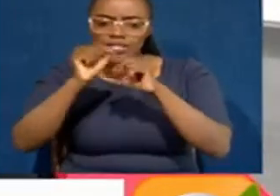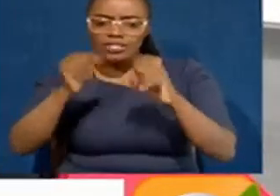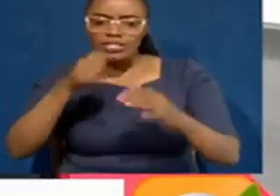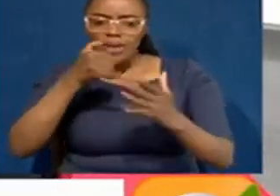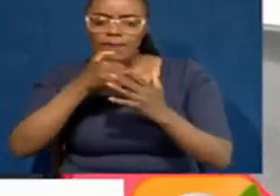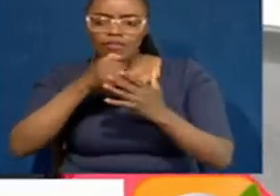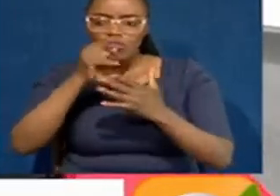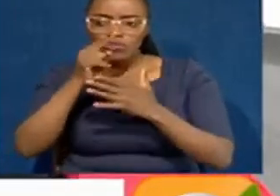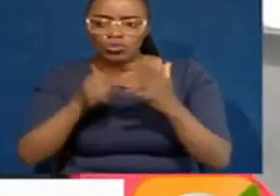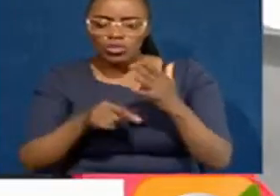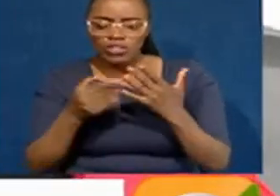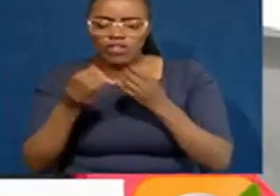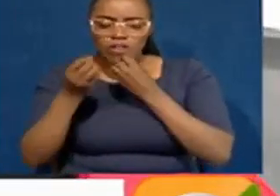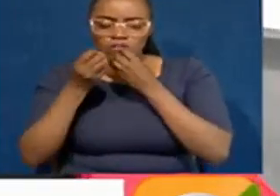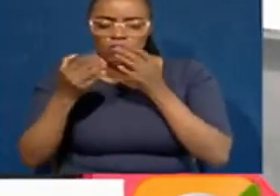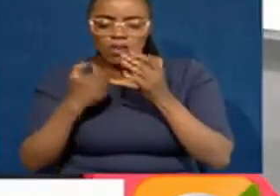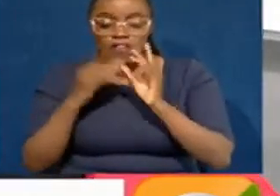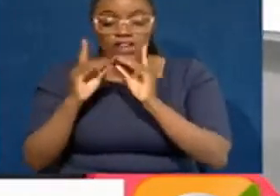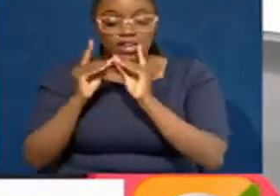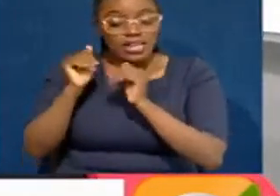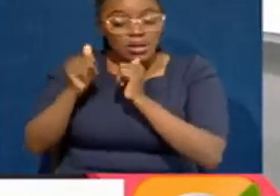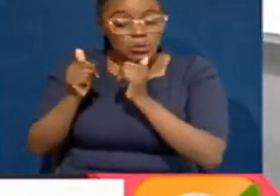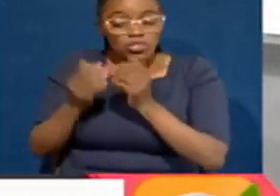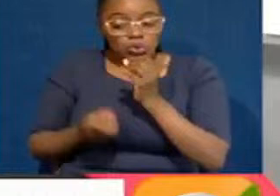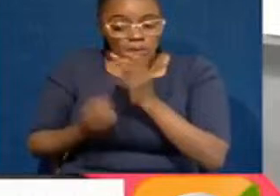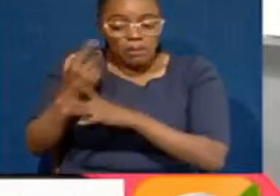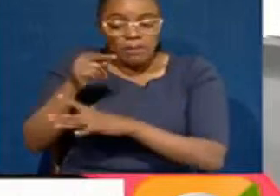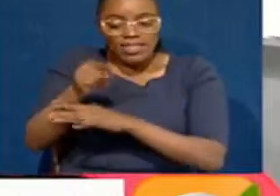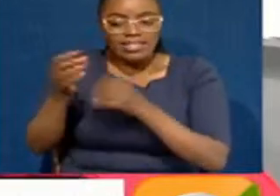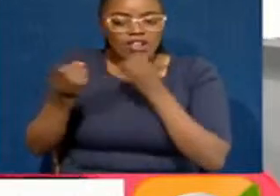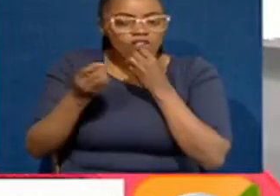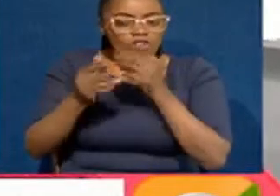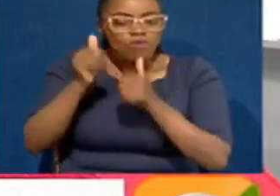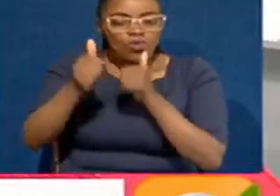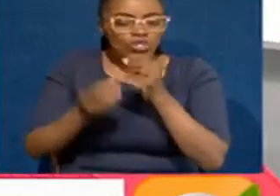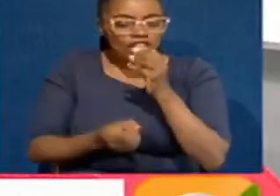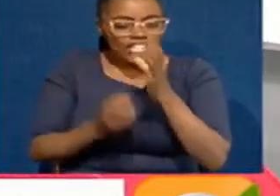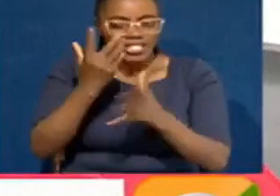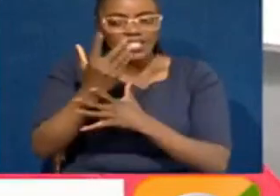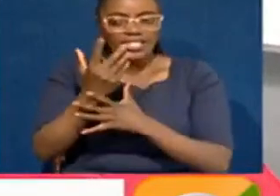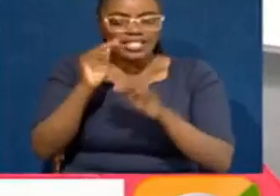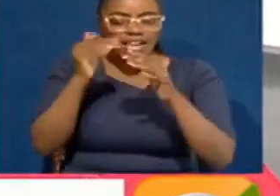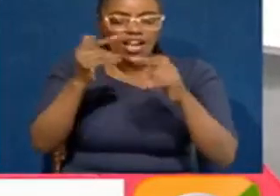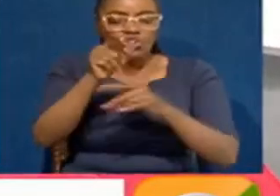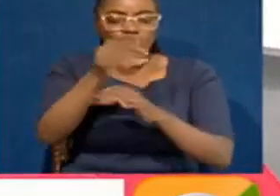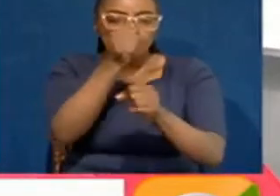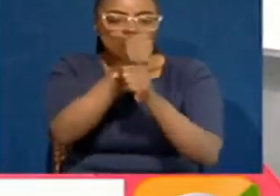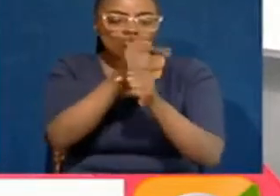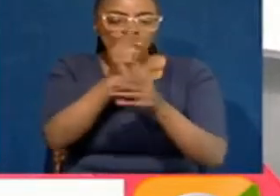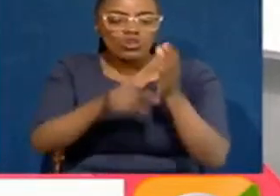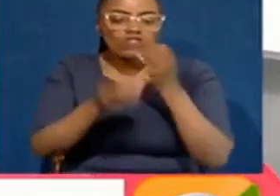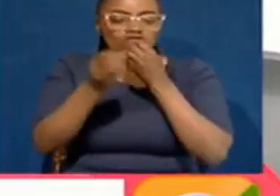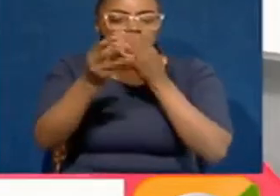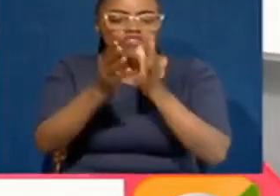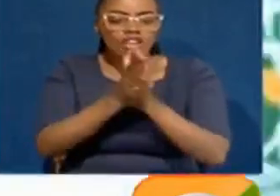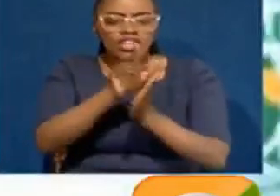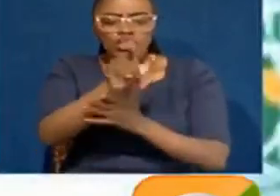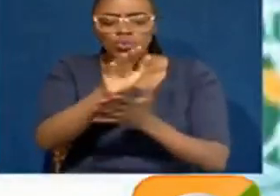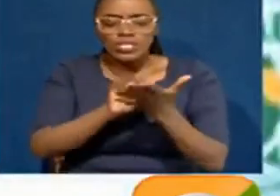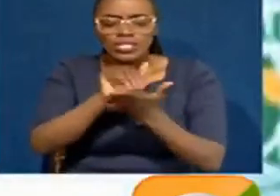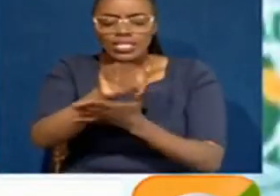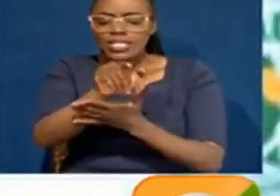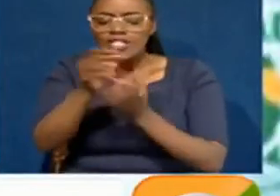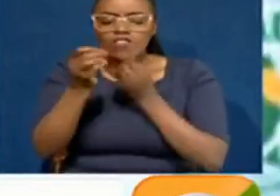entails. There's information and data that you generate there. What information are you generating? What do you do with the information, and who do you disseminate